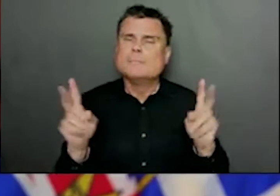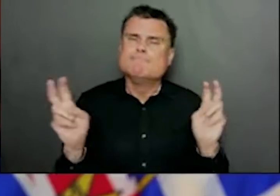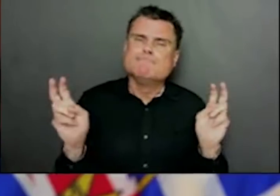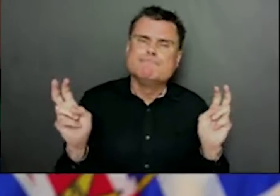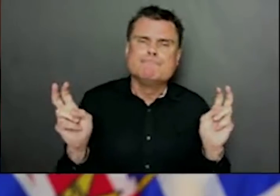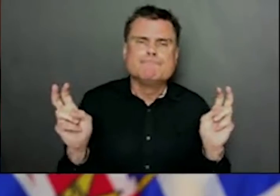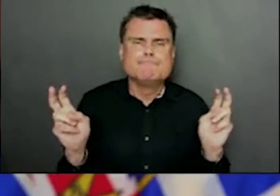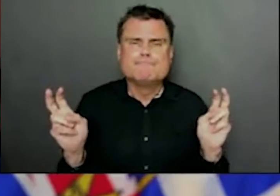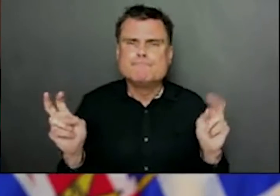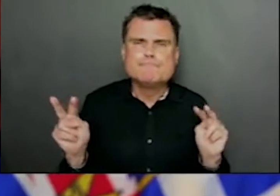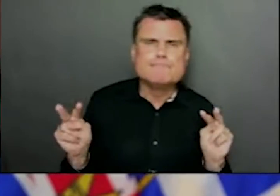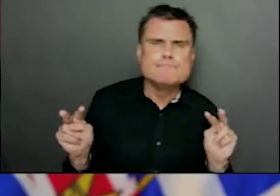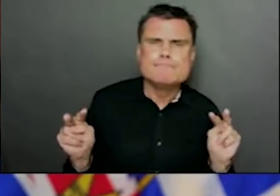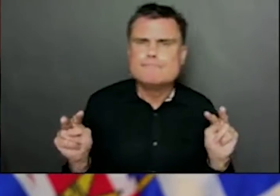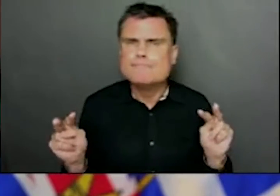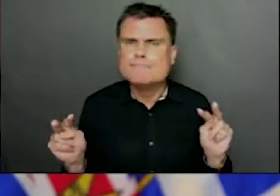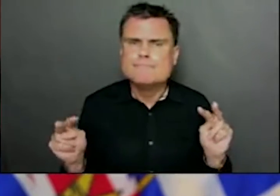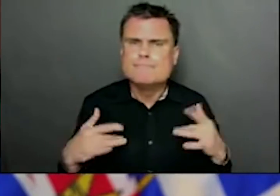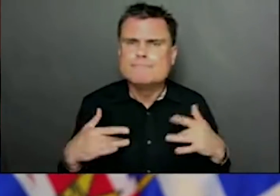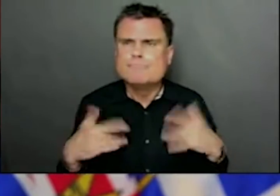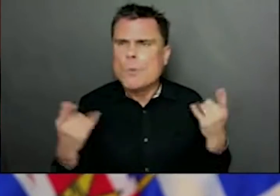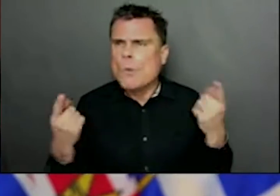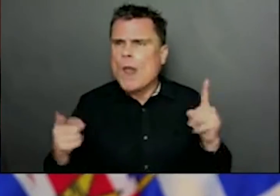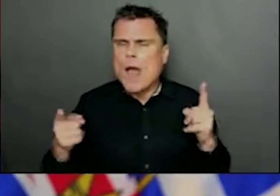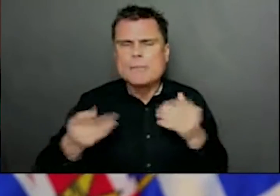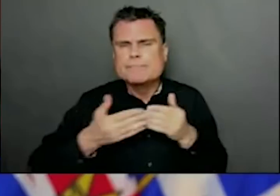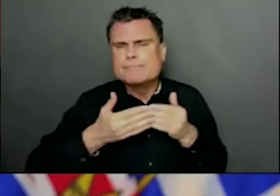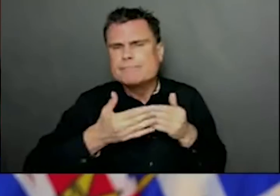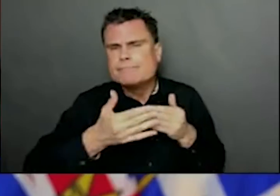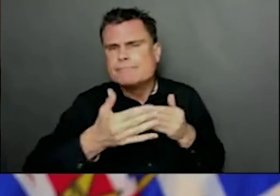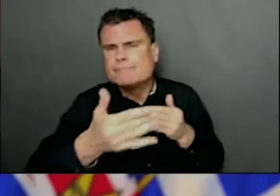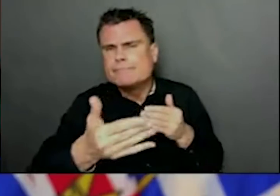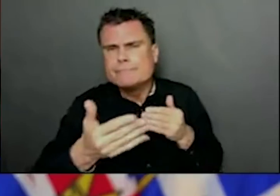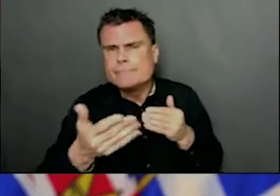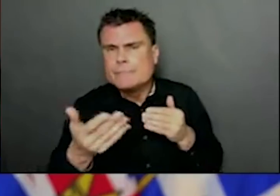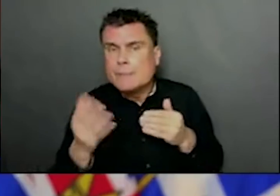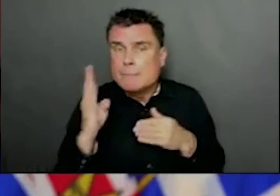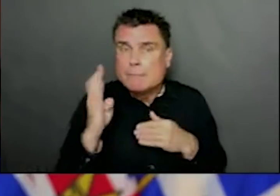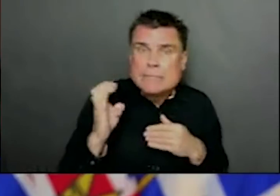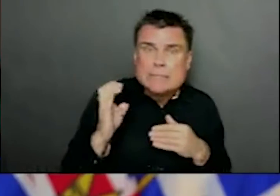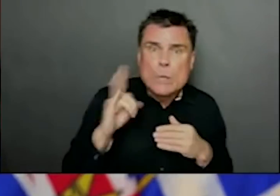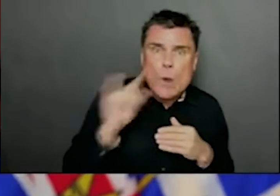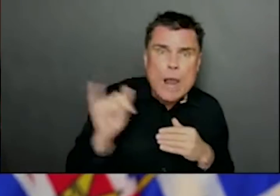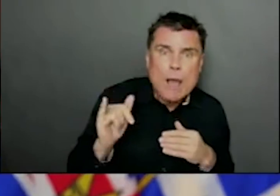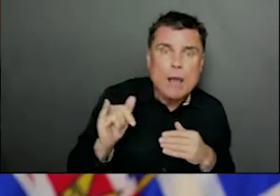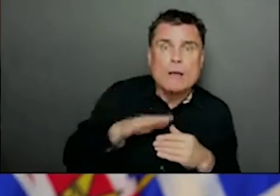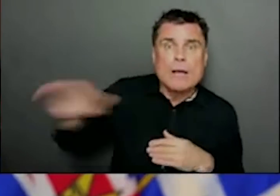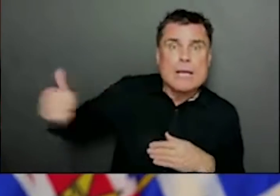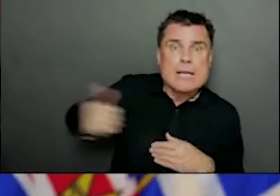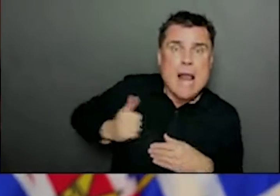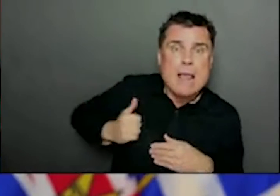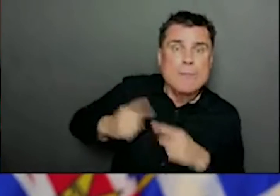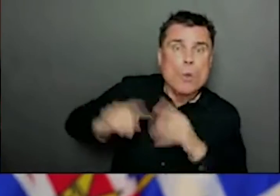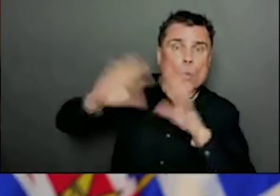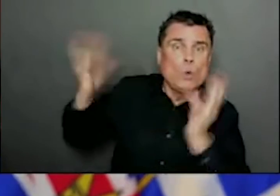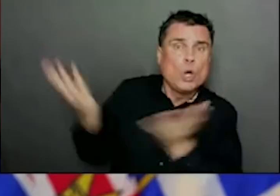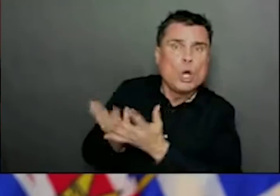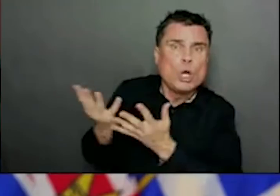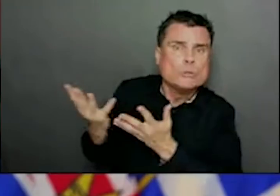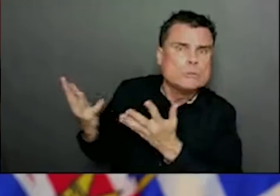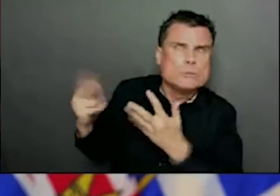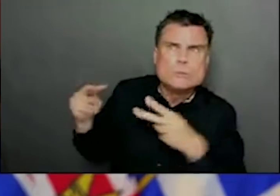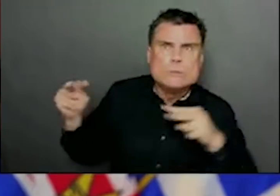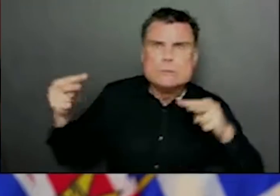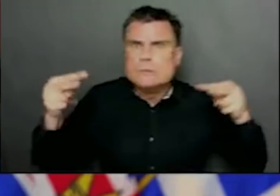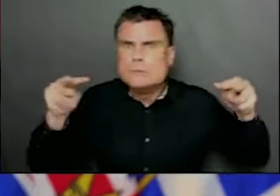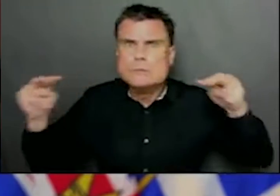around the world, the risk of spread of COVID-19 remains very high right now. And we are seeing new cases